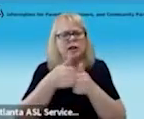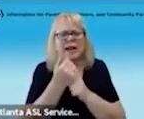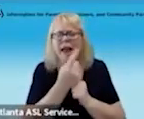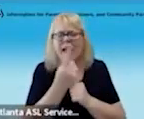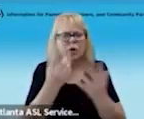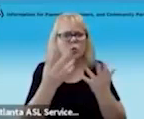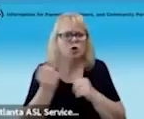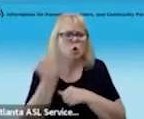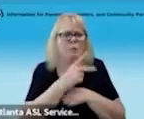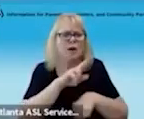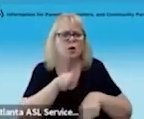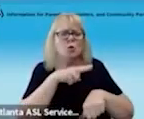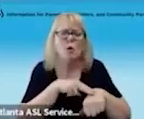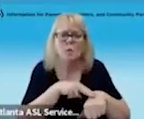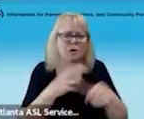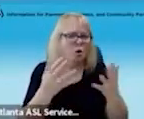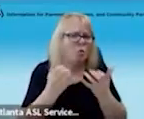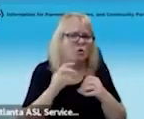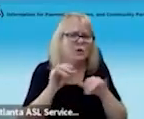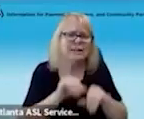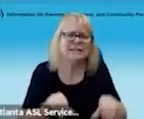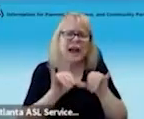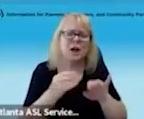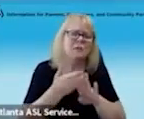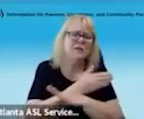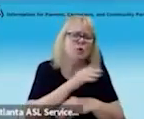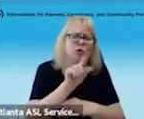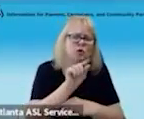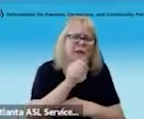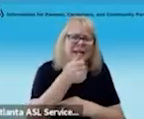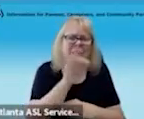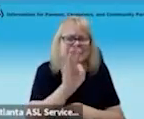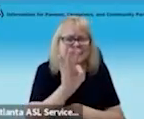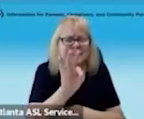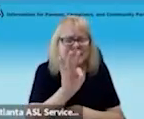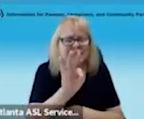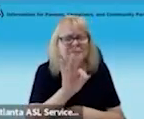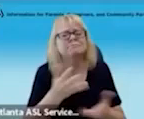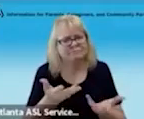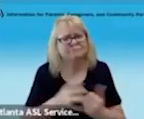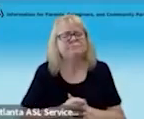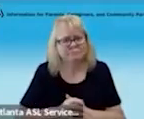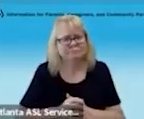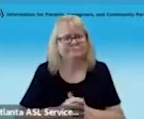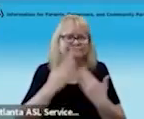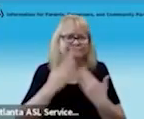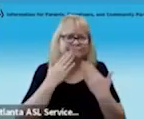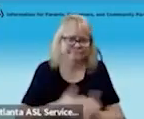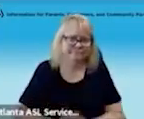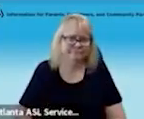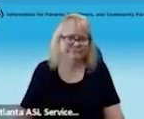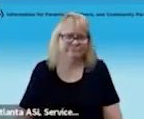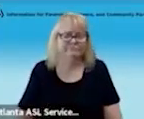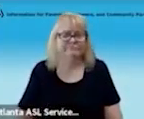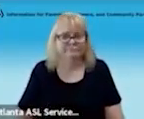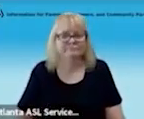to put your blood out there? Because leading is bleeding, my friends. So yes, my biggest challenge is that everyone wants